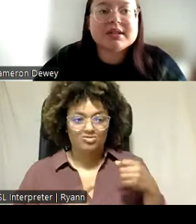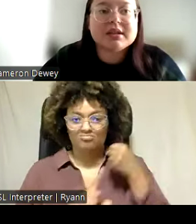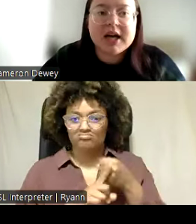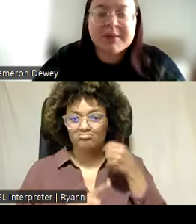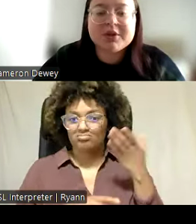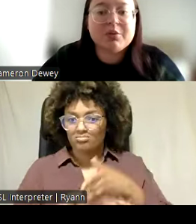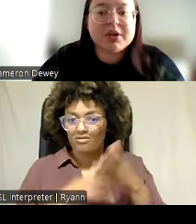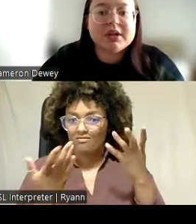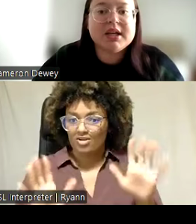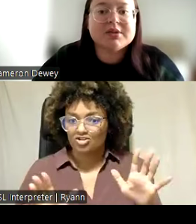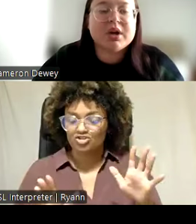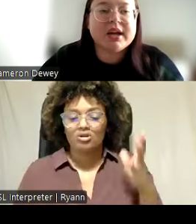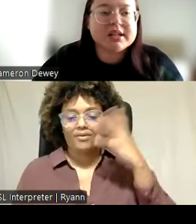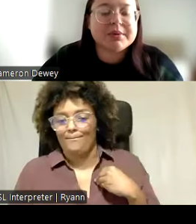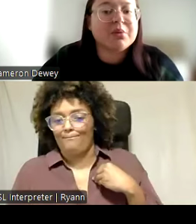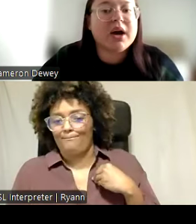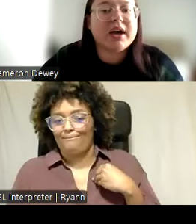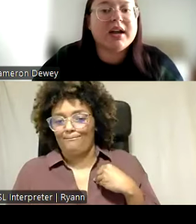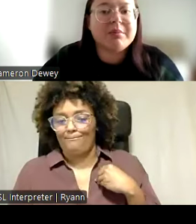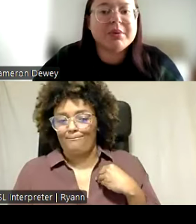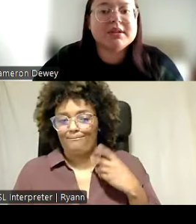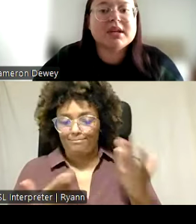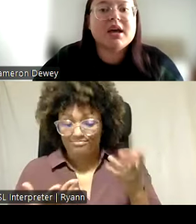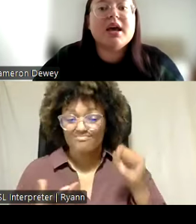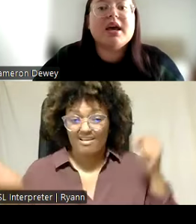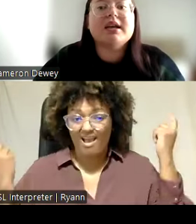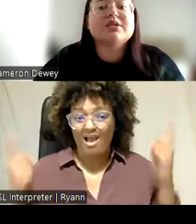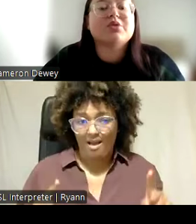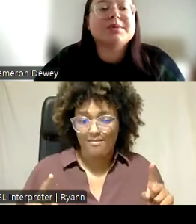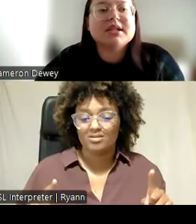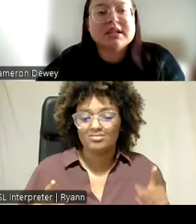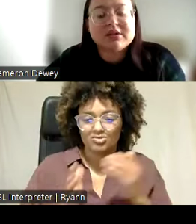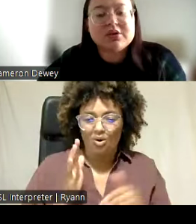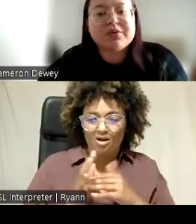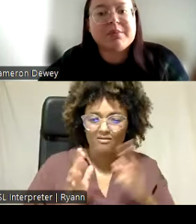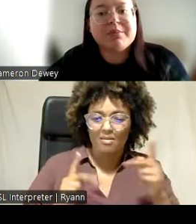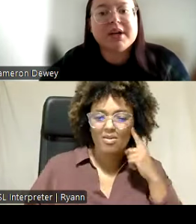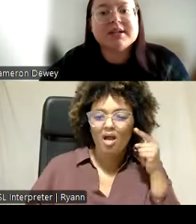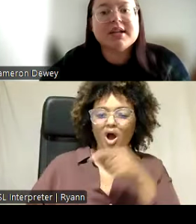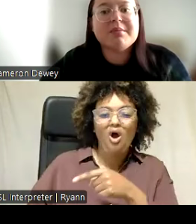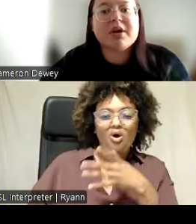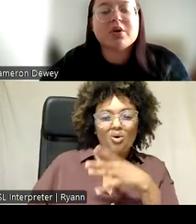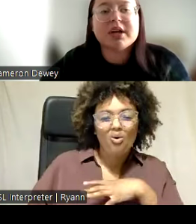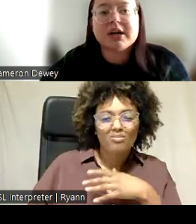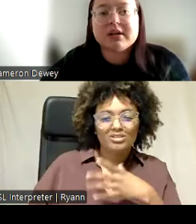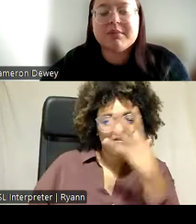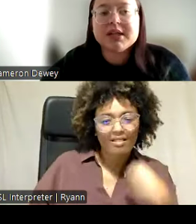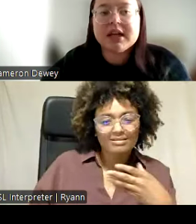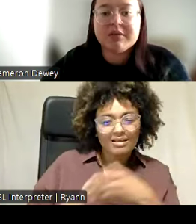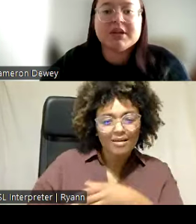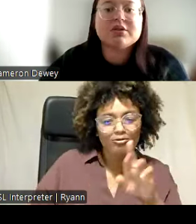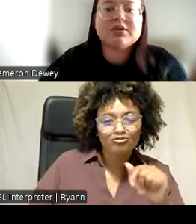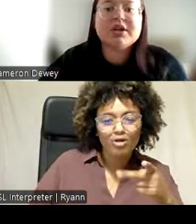But this collapsed immobility is what can explain why that happens. It disrupts the signals from the brainstem that